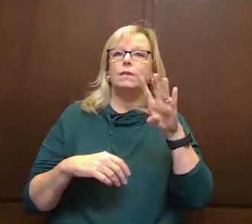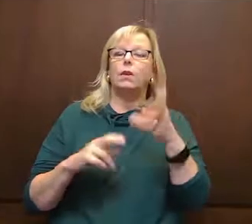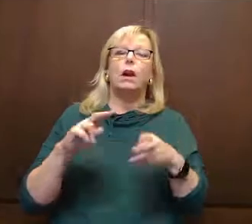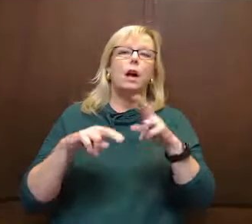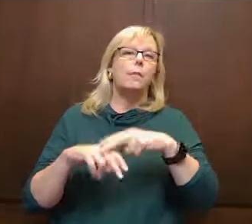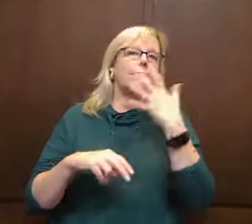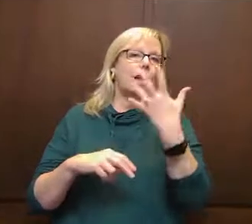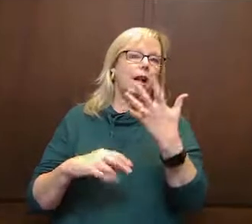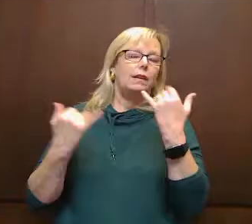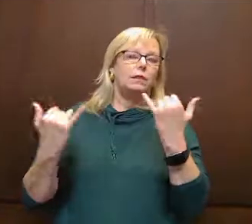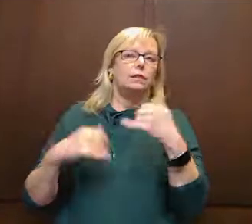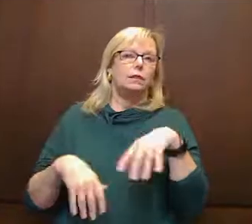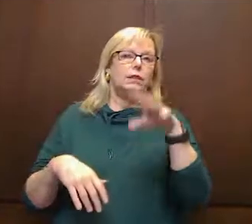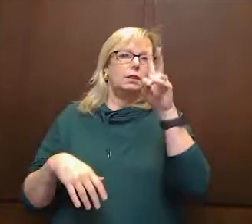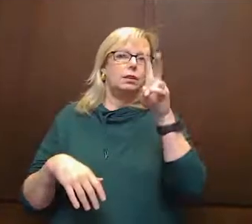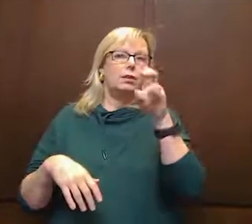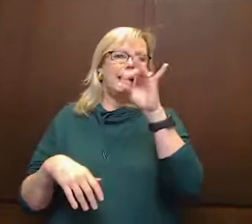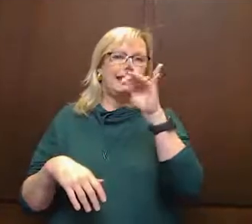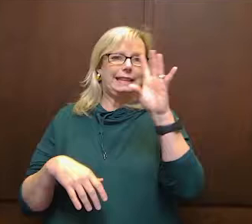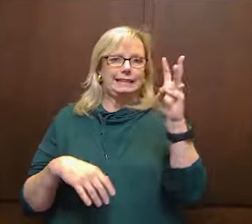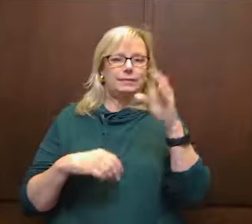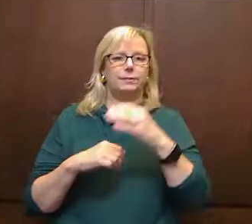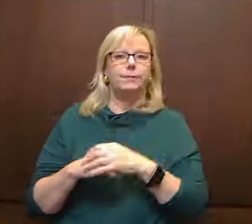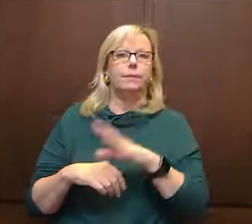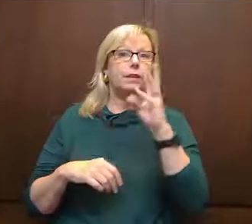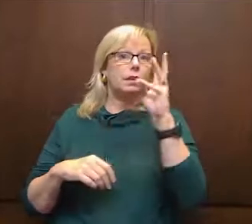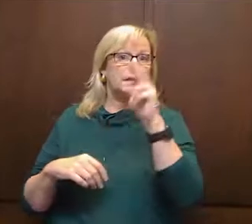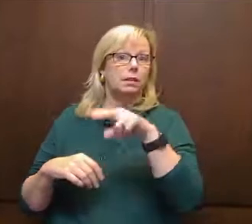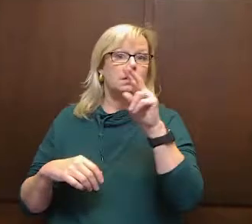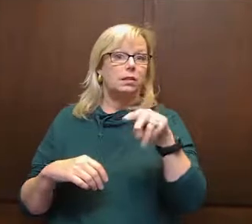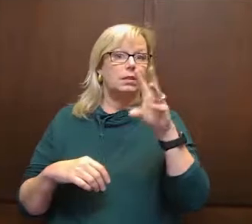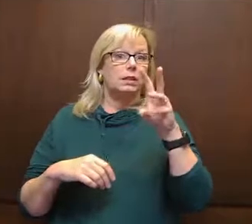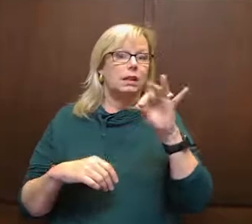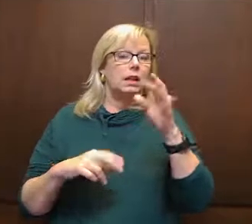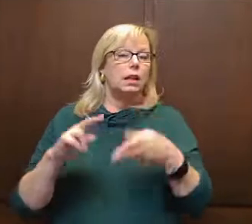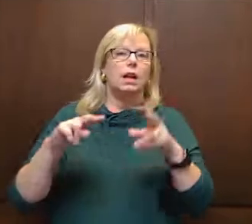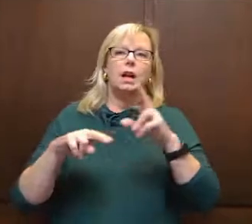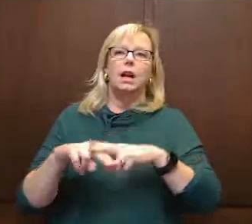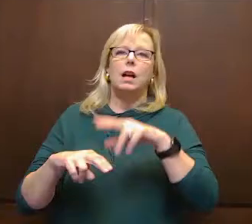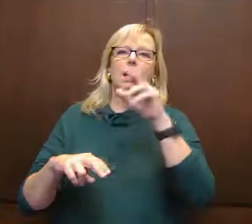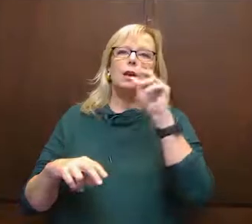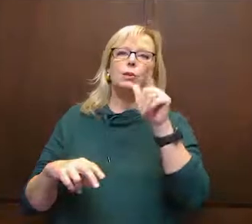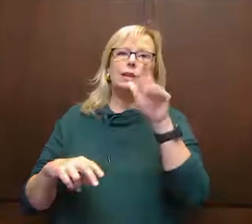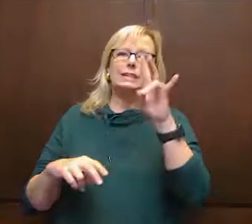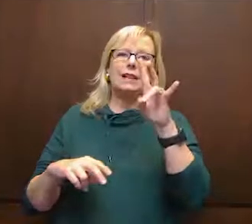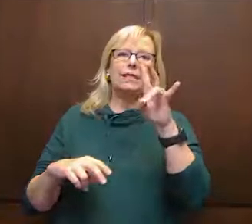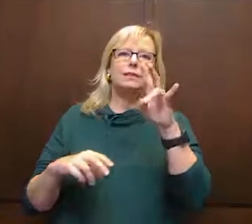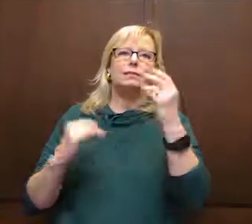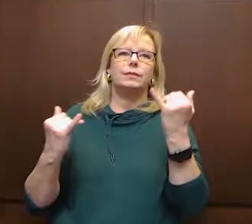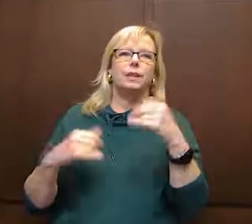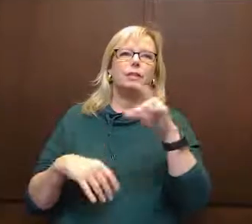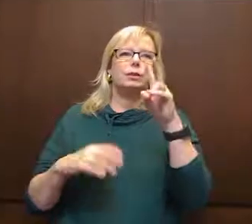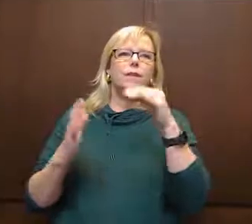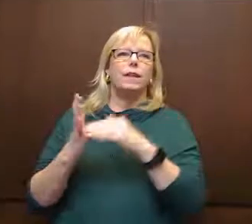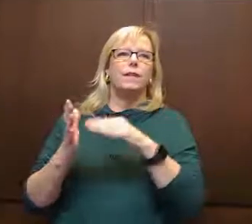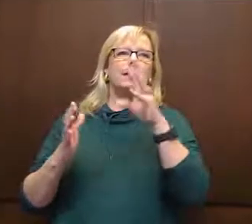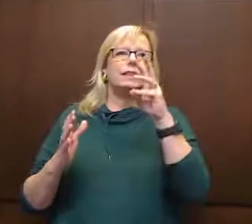62264 up 5 to 286. 62269 up 27 to